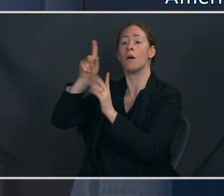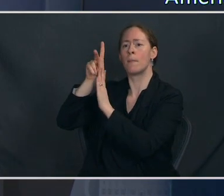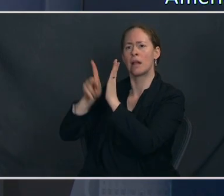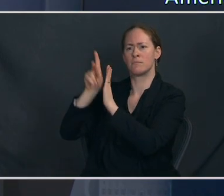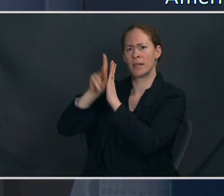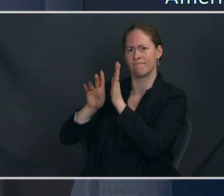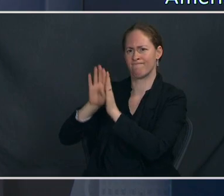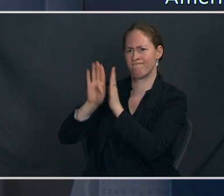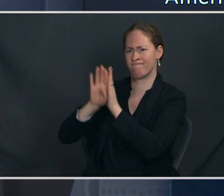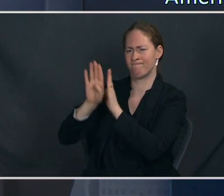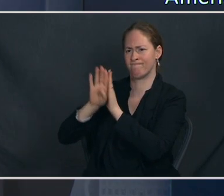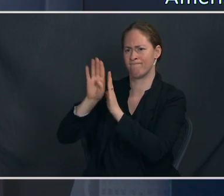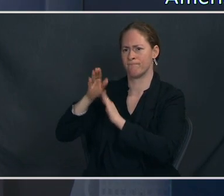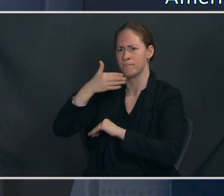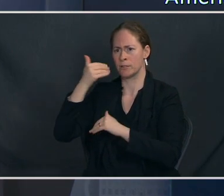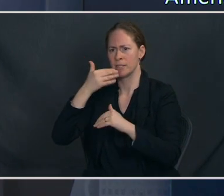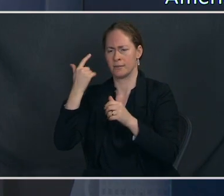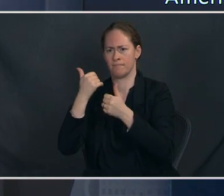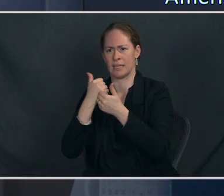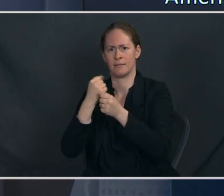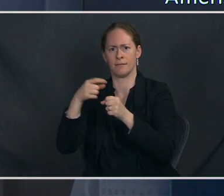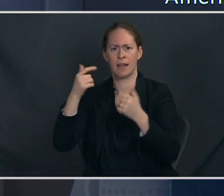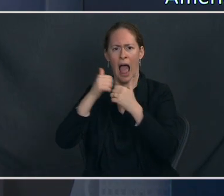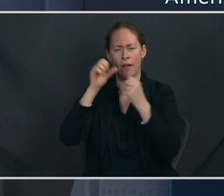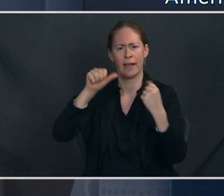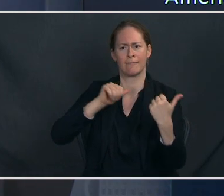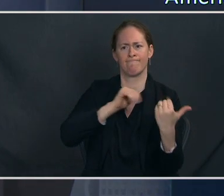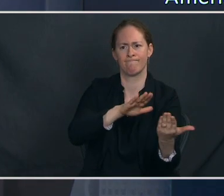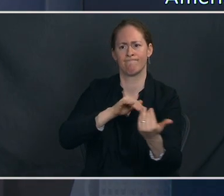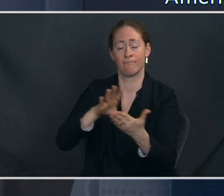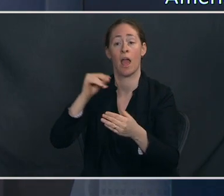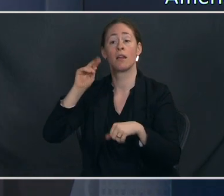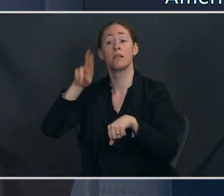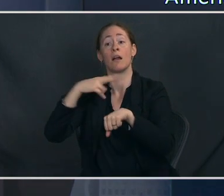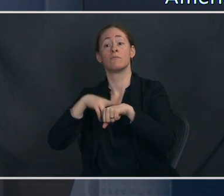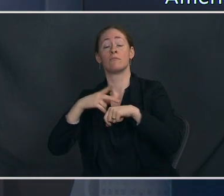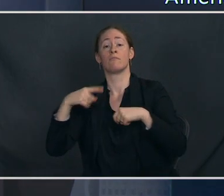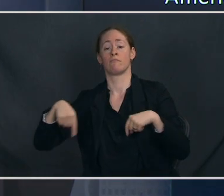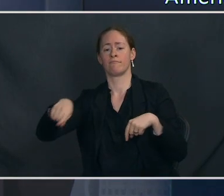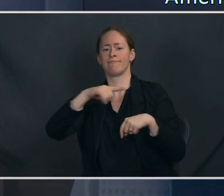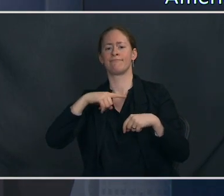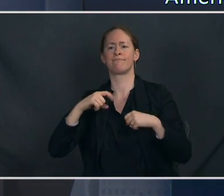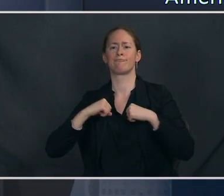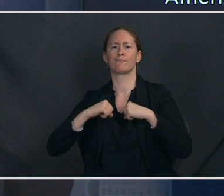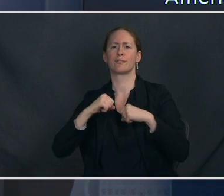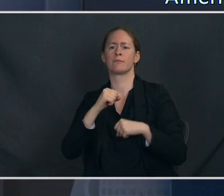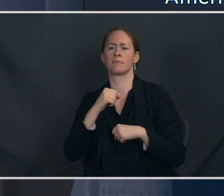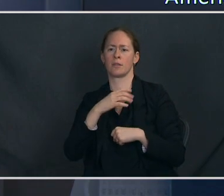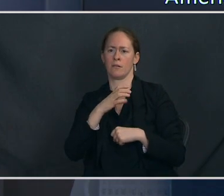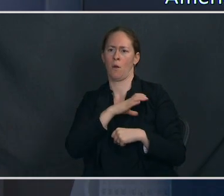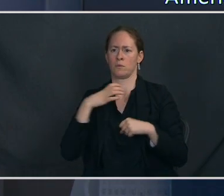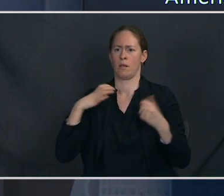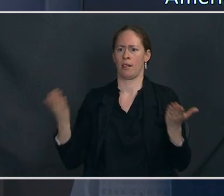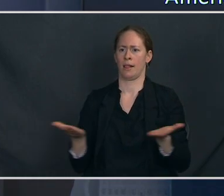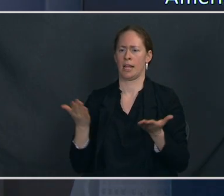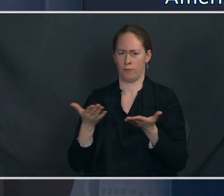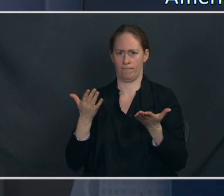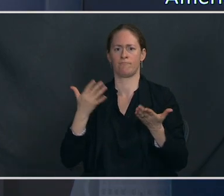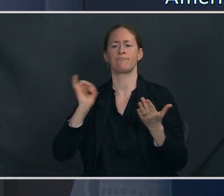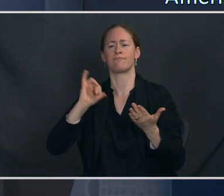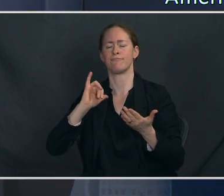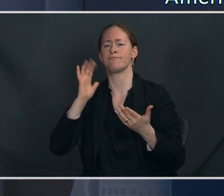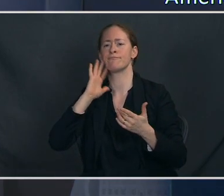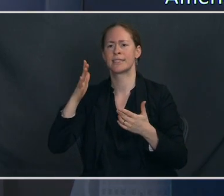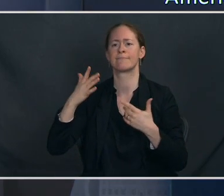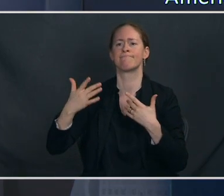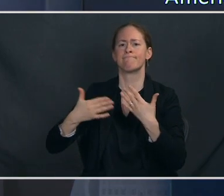address this challenge. The National Security Council has set up a capacity within the